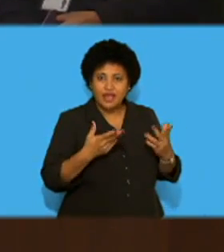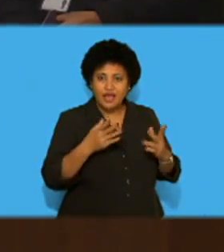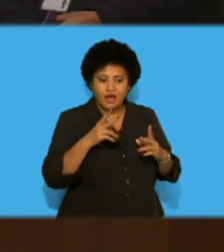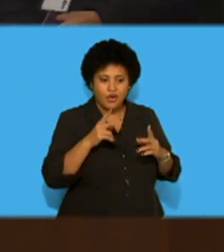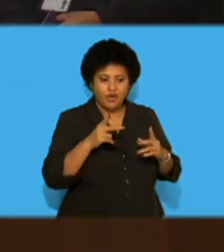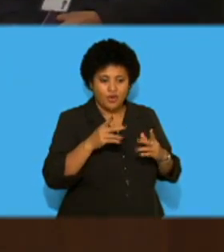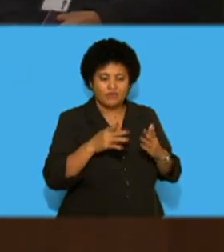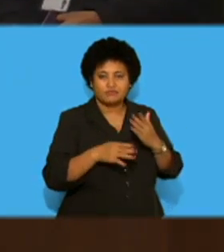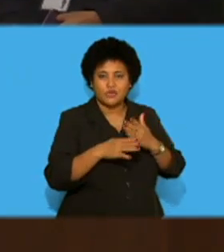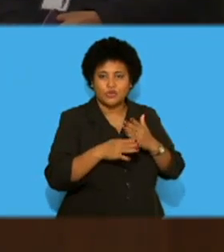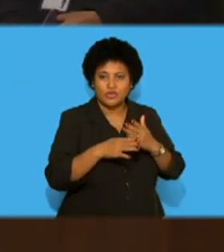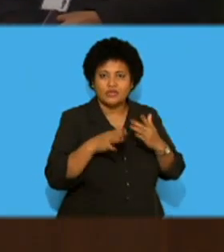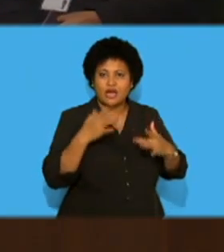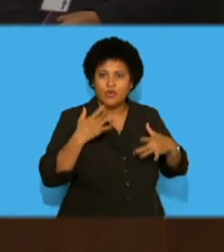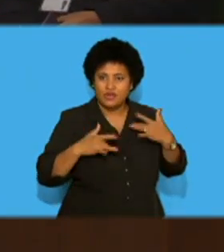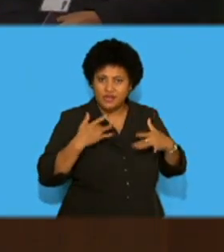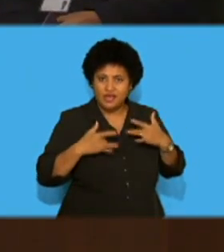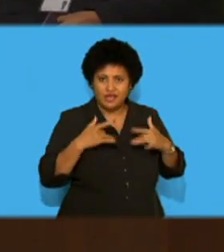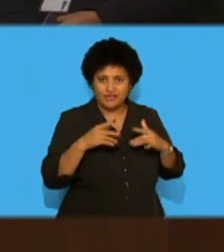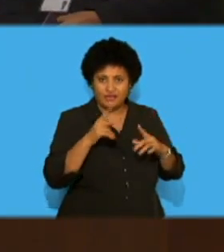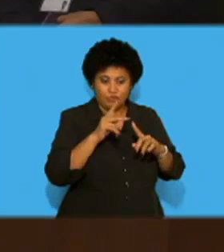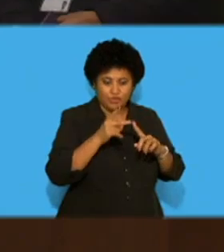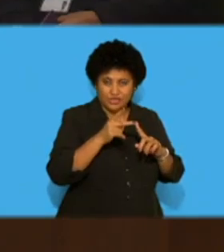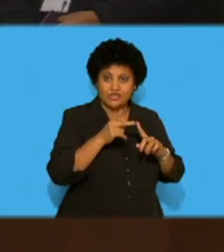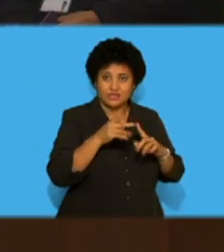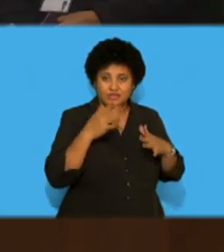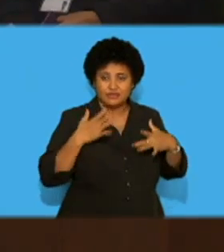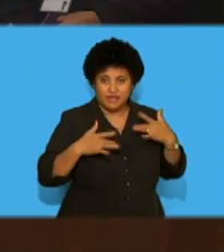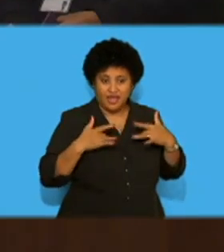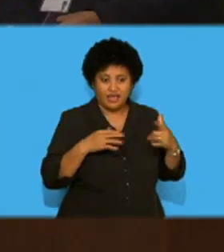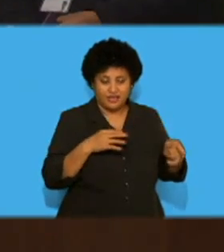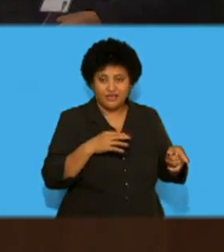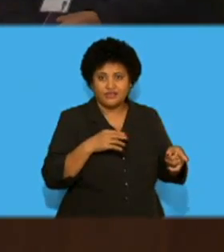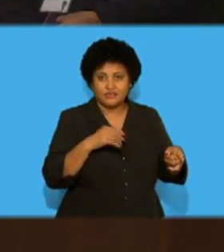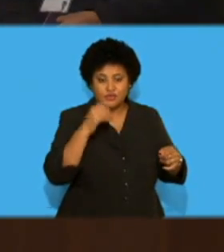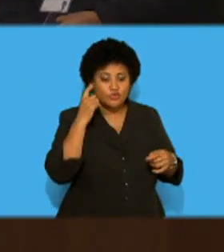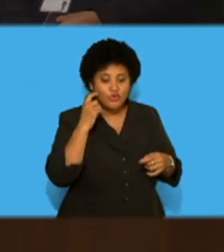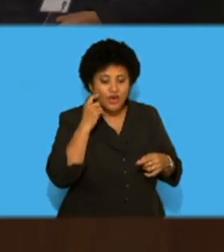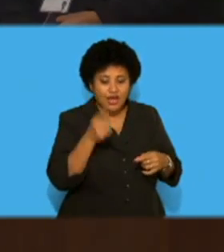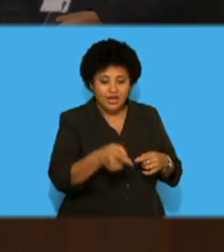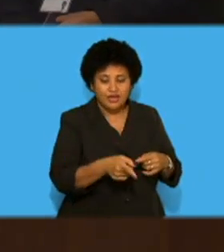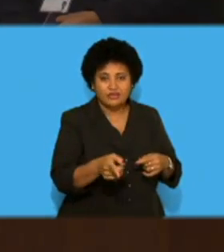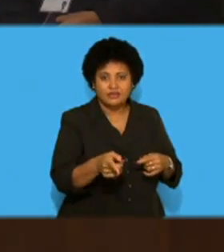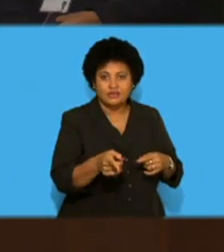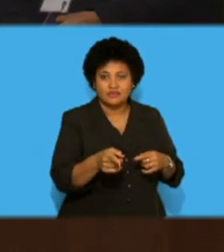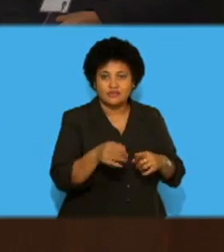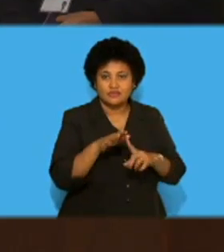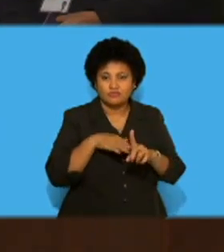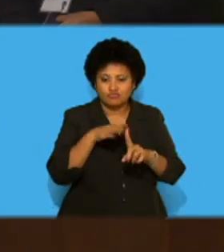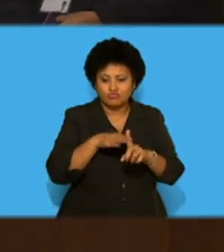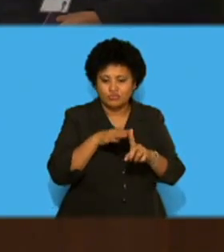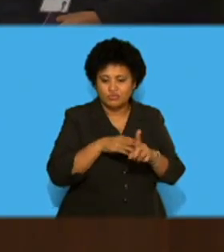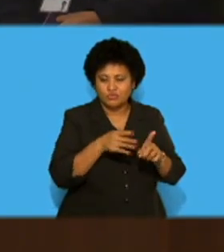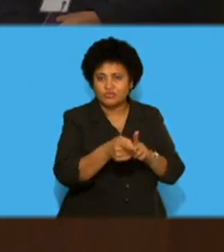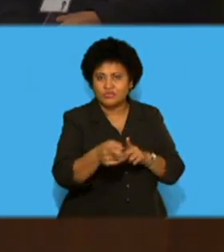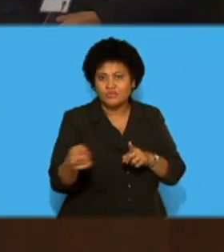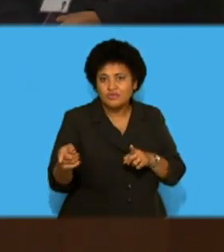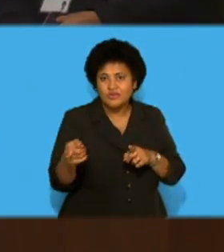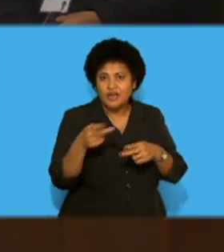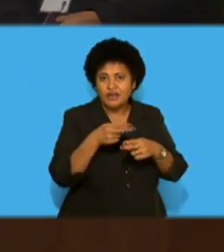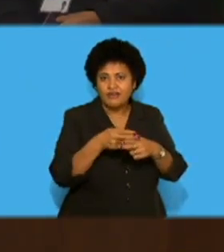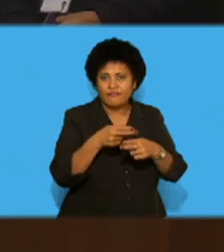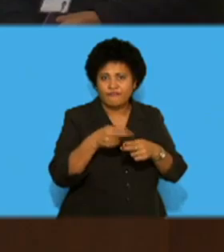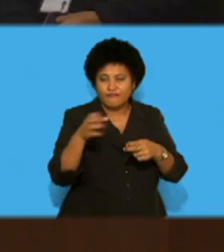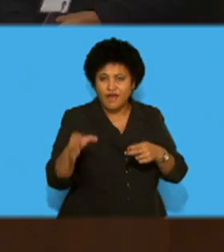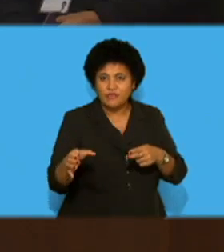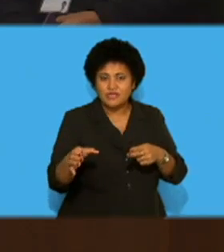is precisely what has been happening in this country, Madam Speaker. And this is why, Madam Speaker, they make lines like this as if we're throwing money at them. That these are